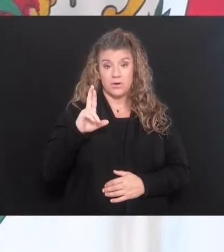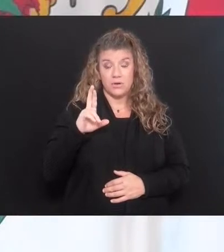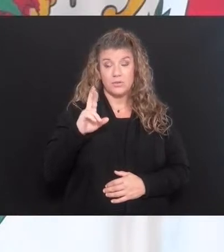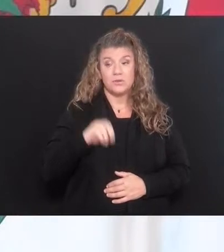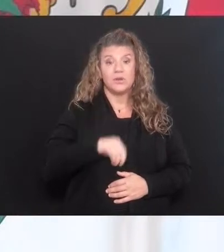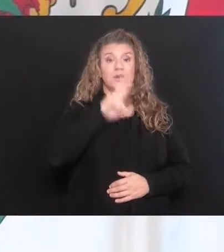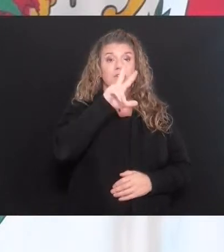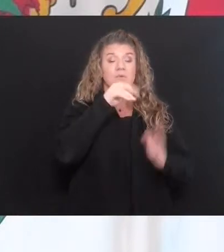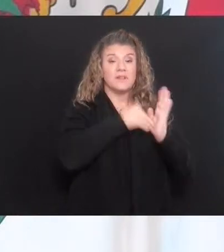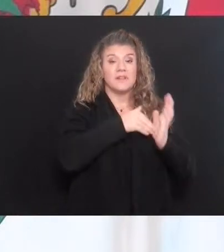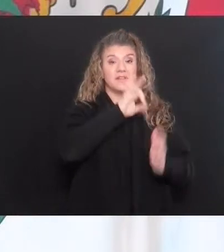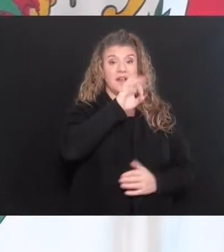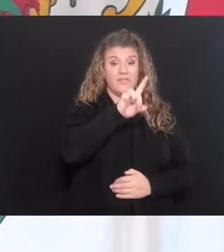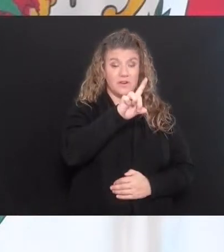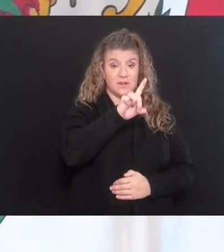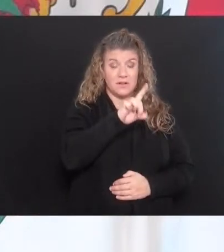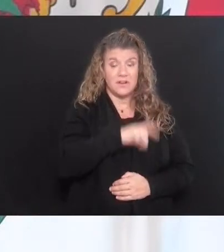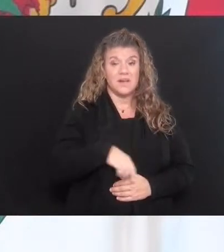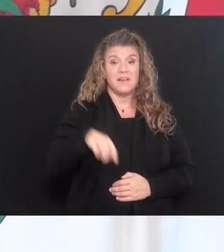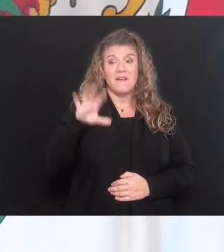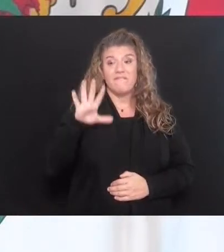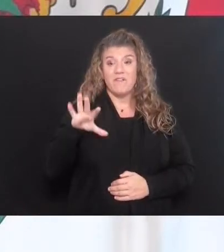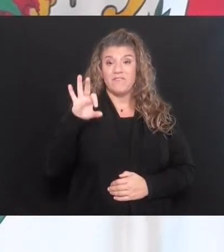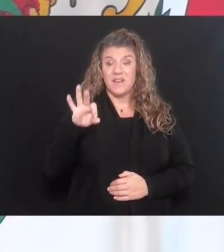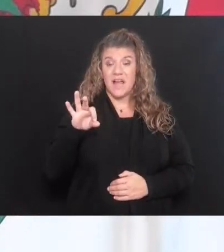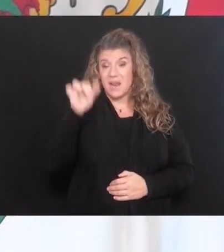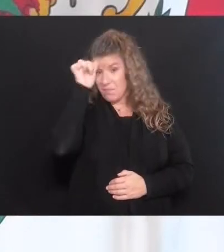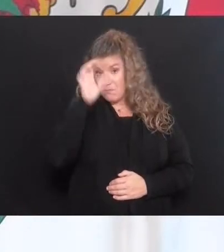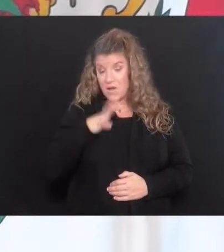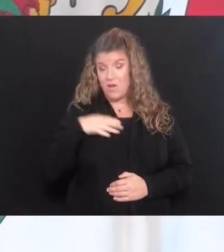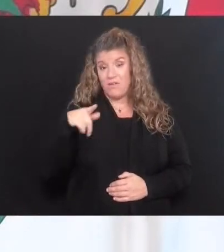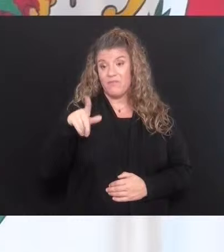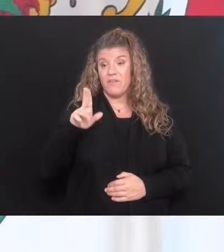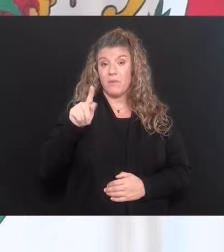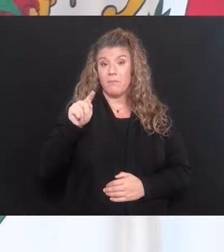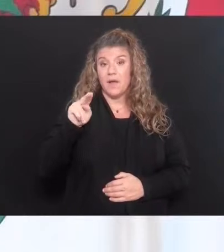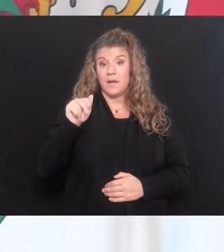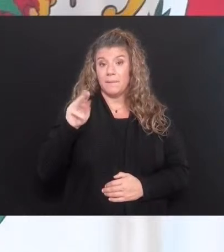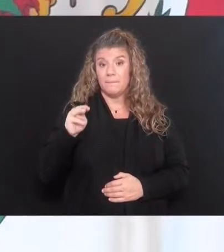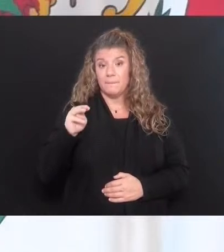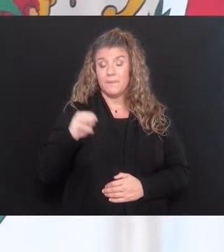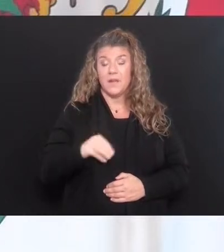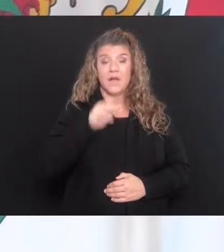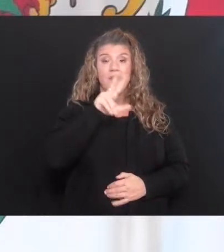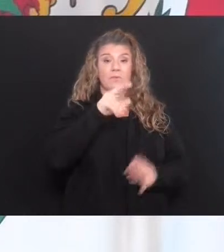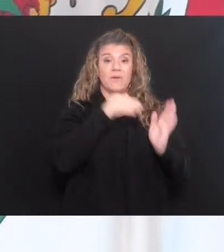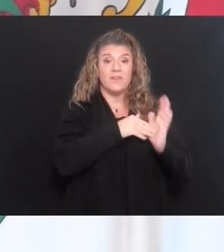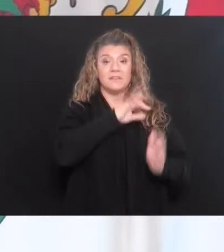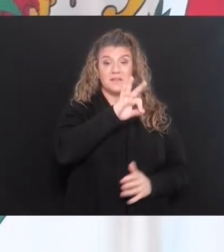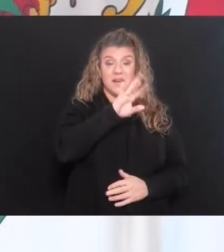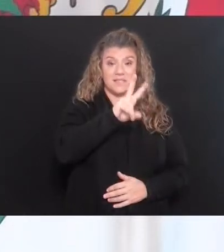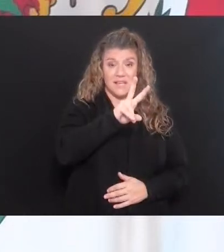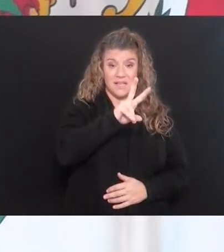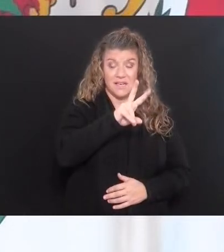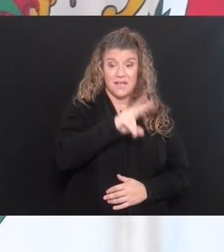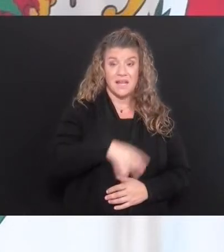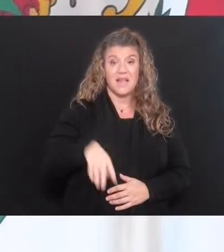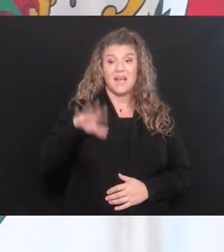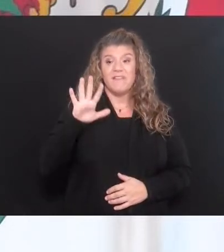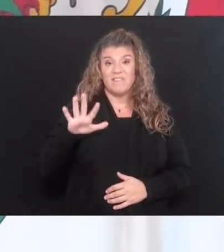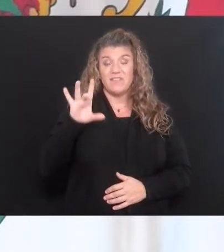The 3,091st death is a 59-year-old male from Putnam County. The 3,092nd death is